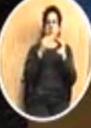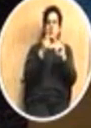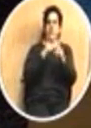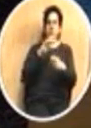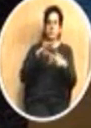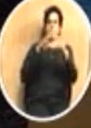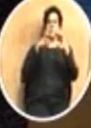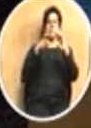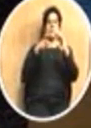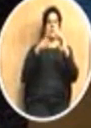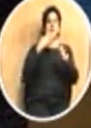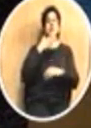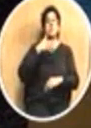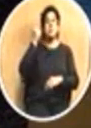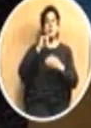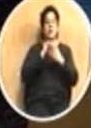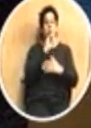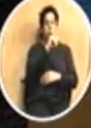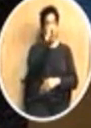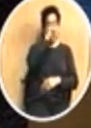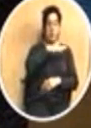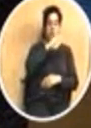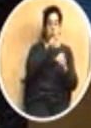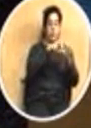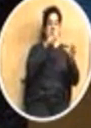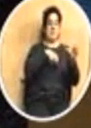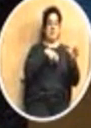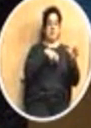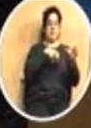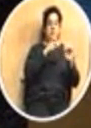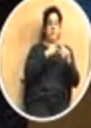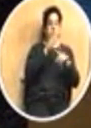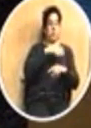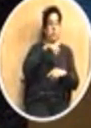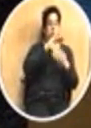It is better that one man resign than the whole city be torn apart and embarrassed.